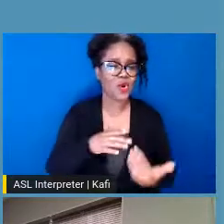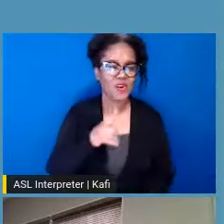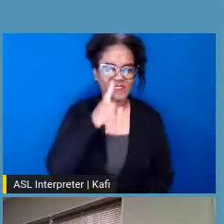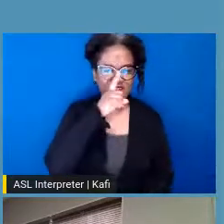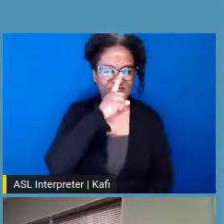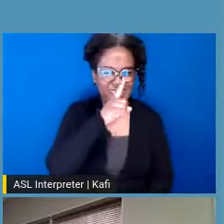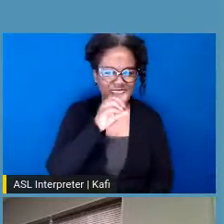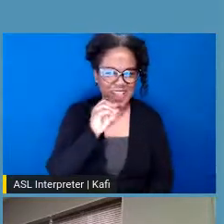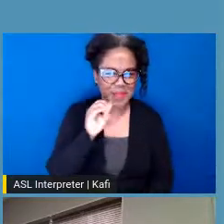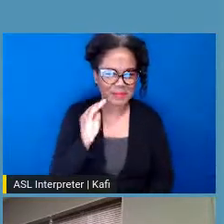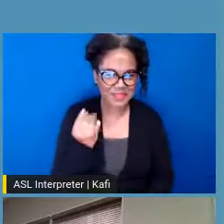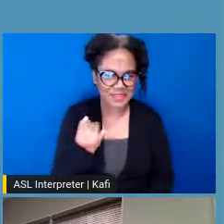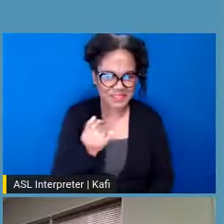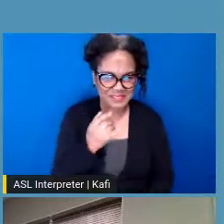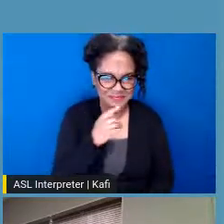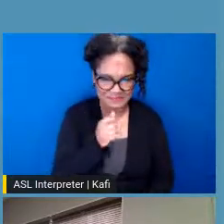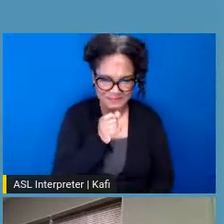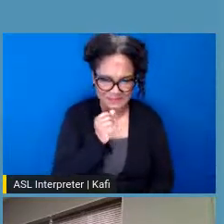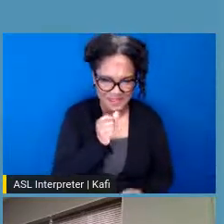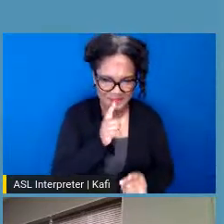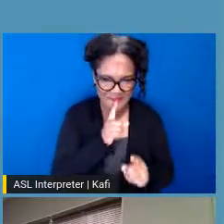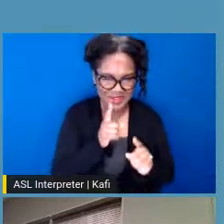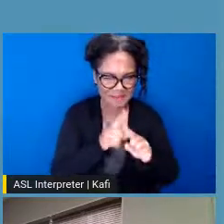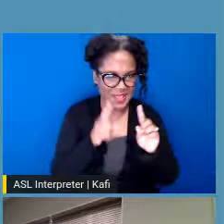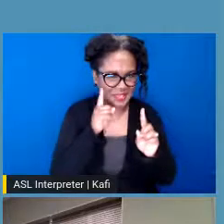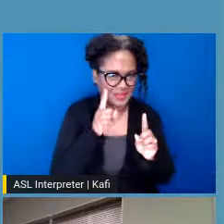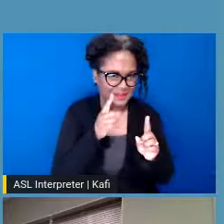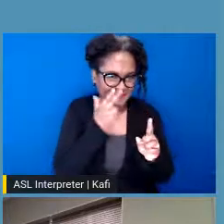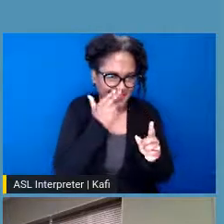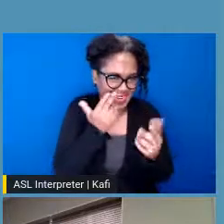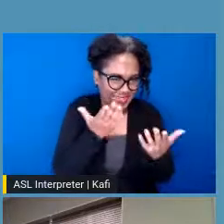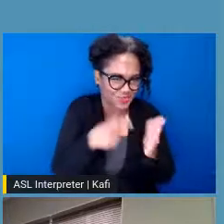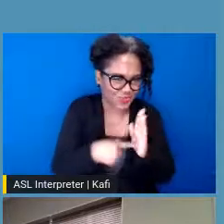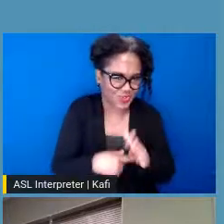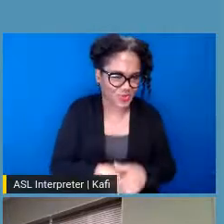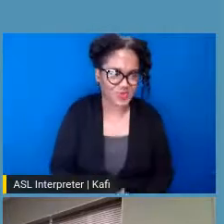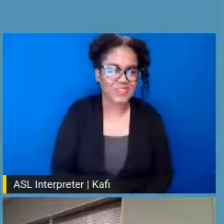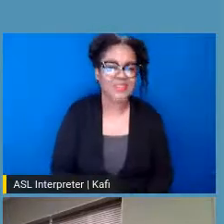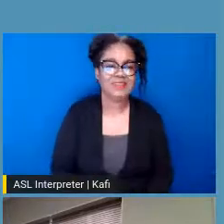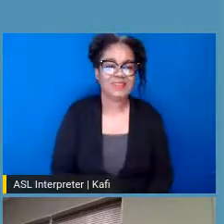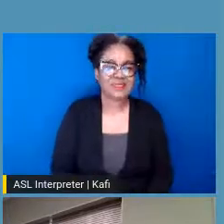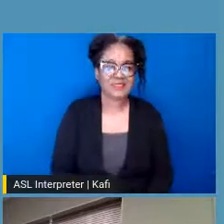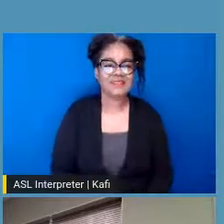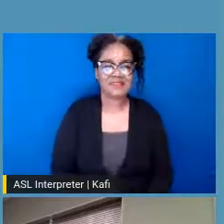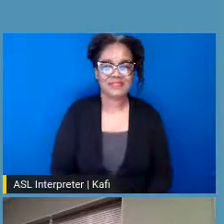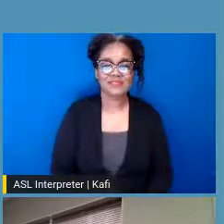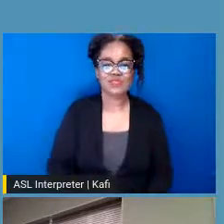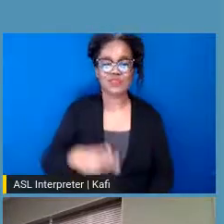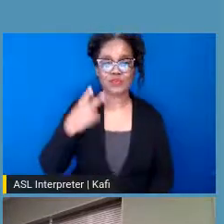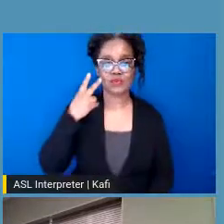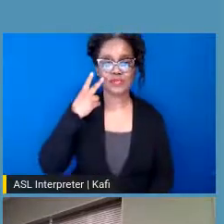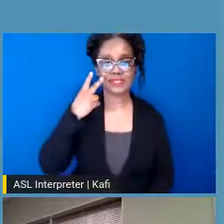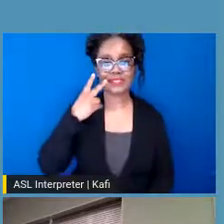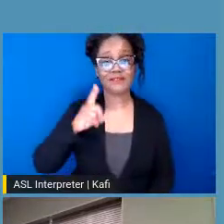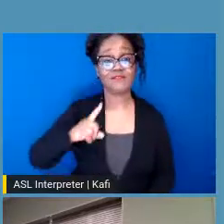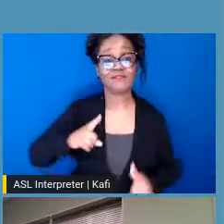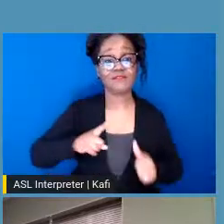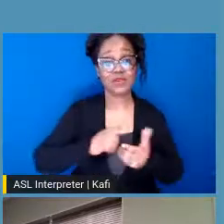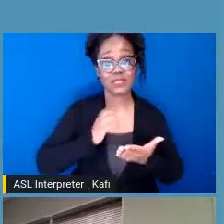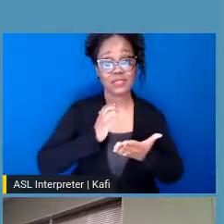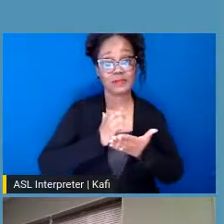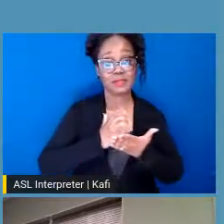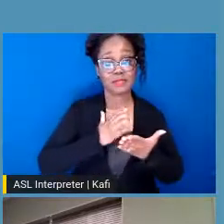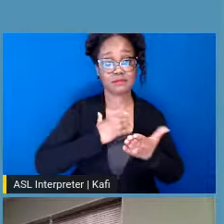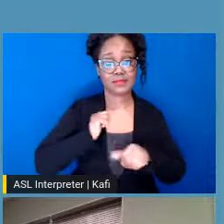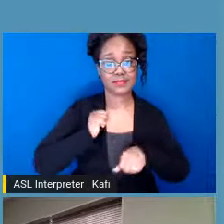so nothing here is real. I just thought it'd be funny. So here you can see in this first image, I had my setup,